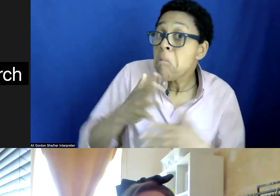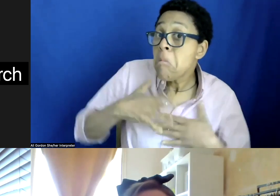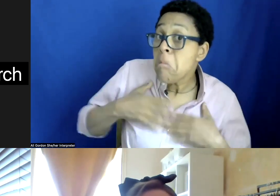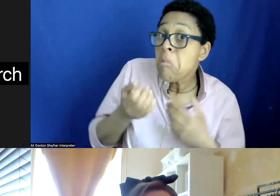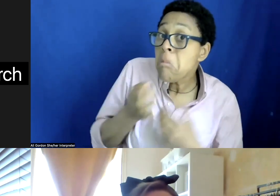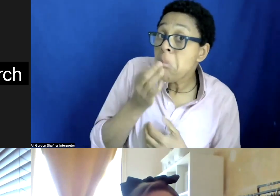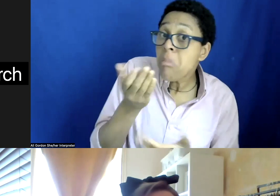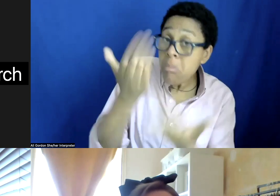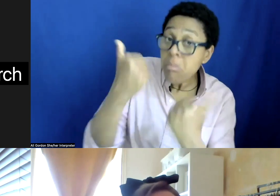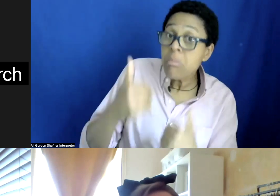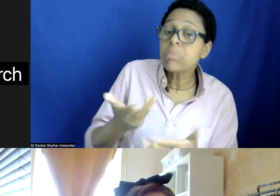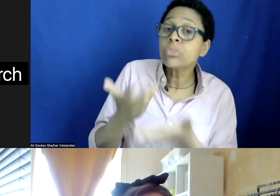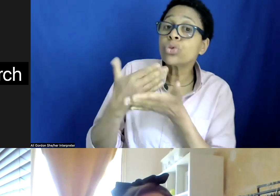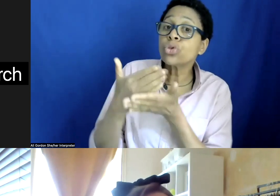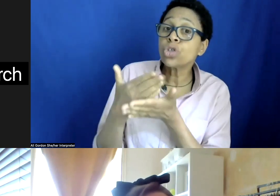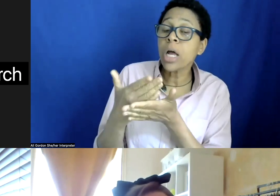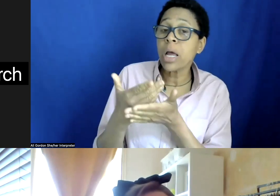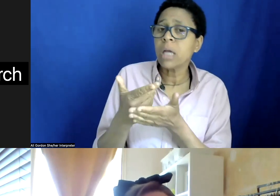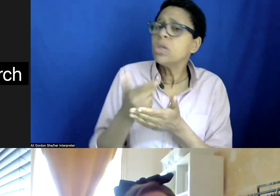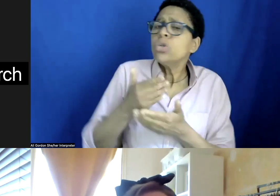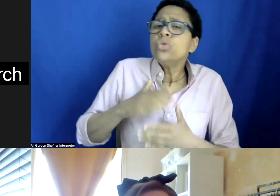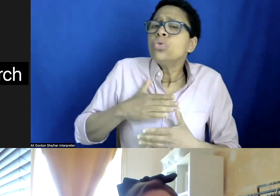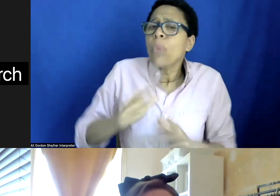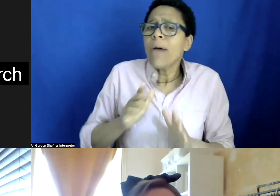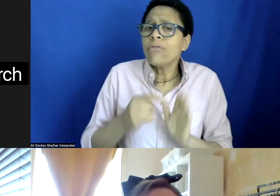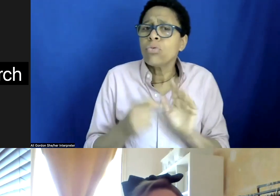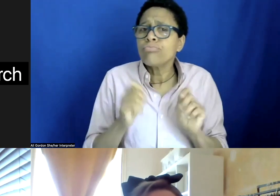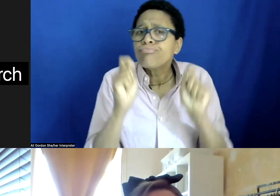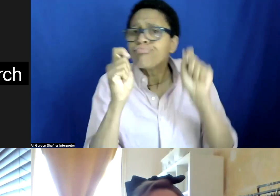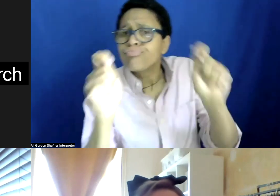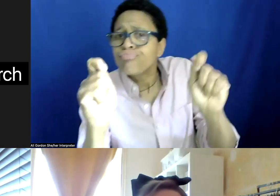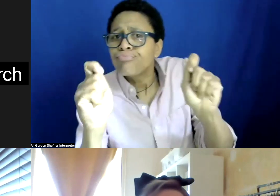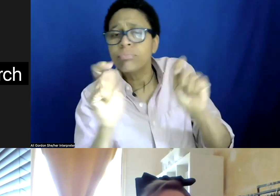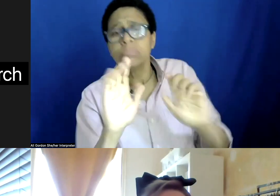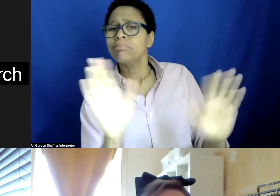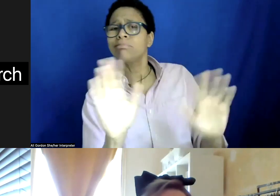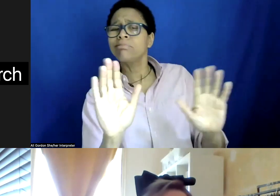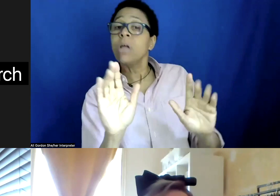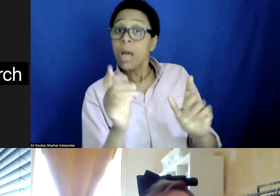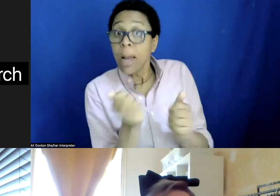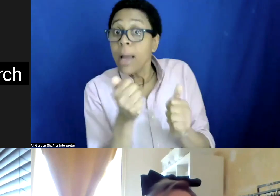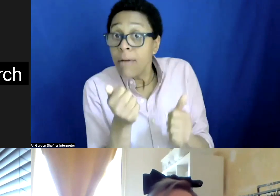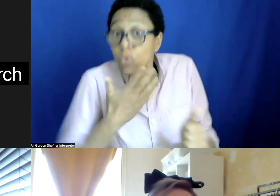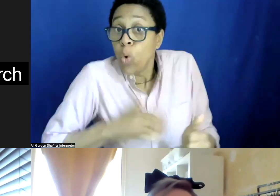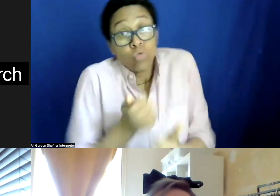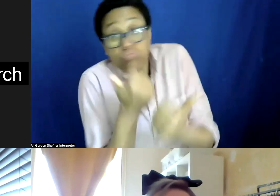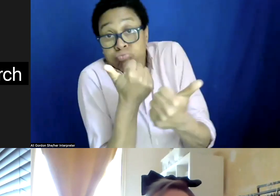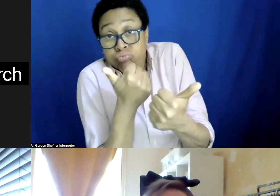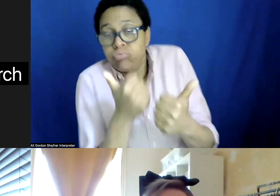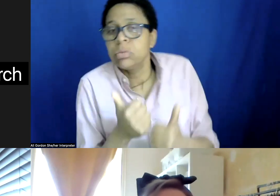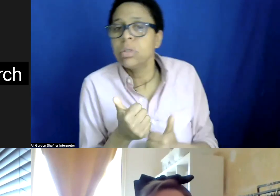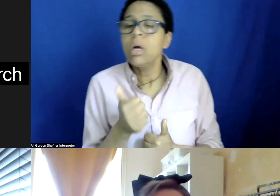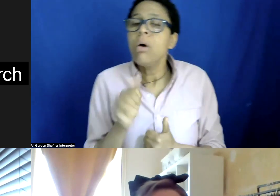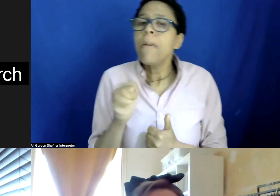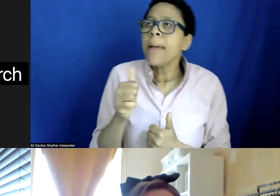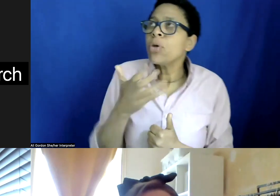recorded. You don't have to show it on camera if you don't want to, but if you want to, great. And we'll try and come up with a few overriding